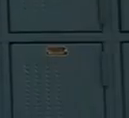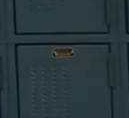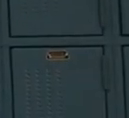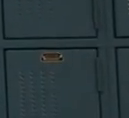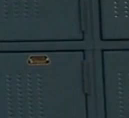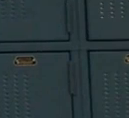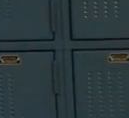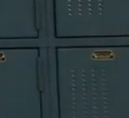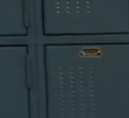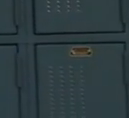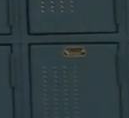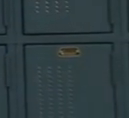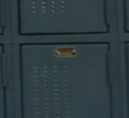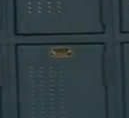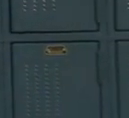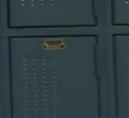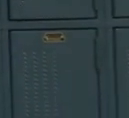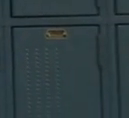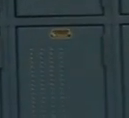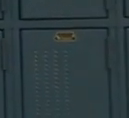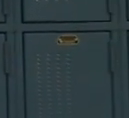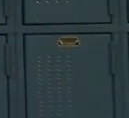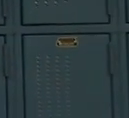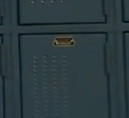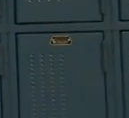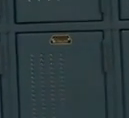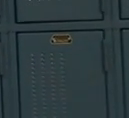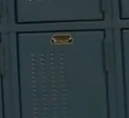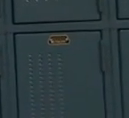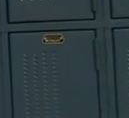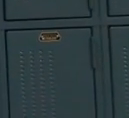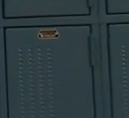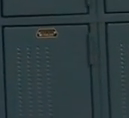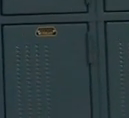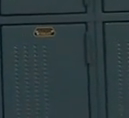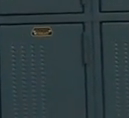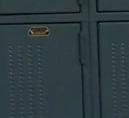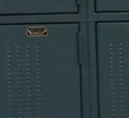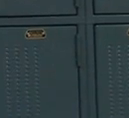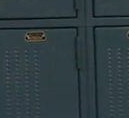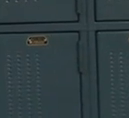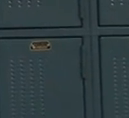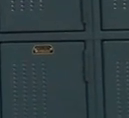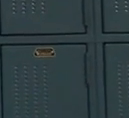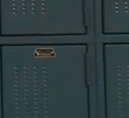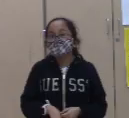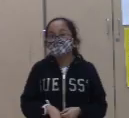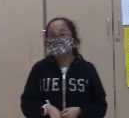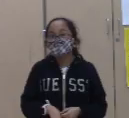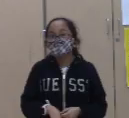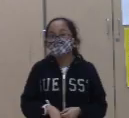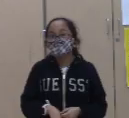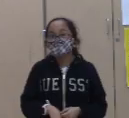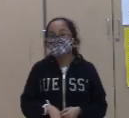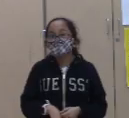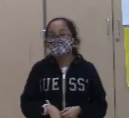is what it means in French. Opening, like Louverture. So that's why they call him Louverture. All the generals, all the